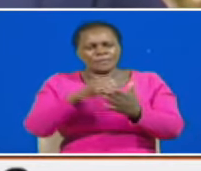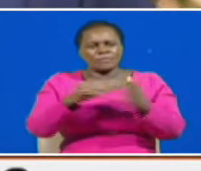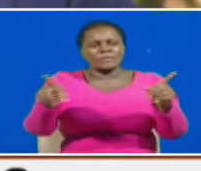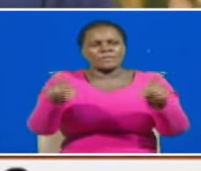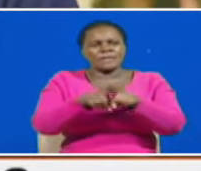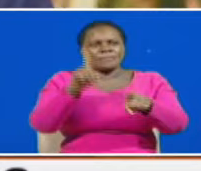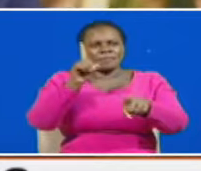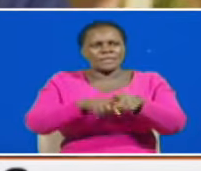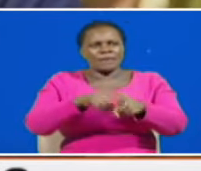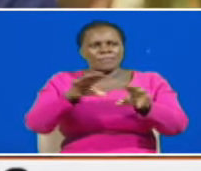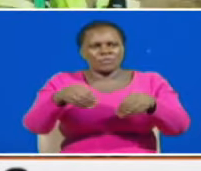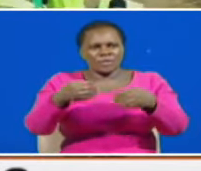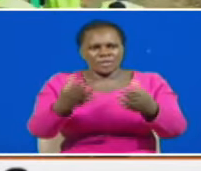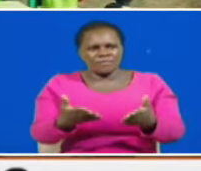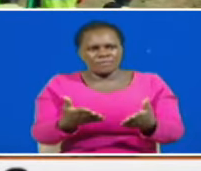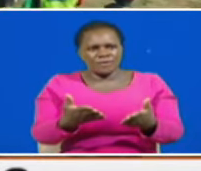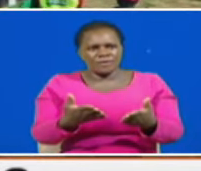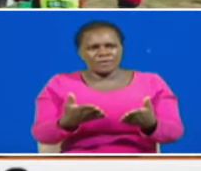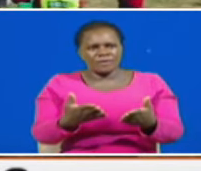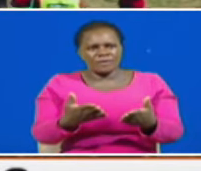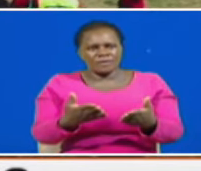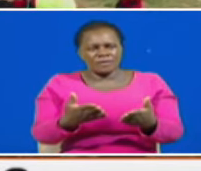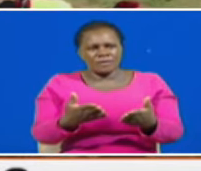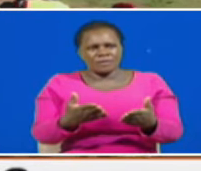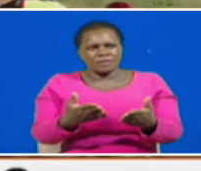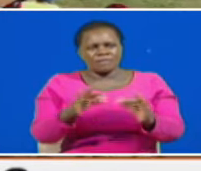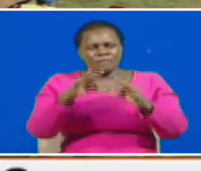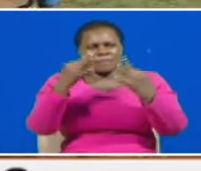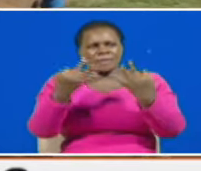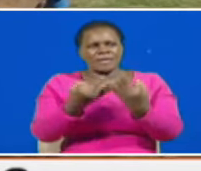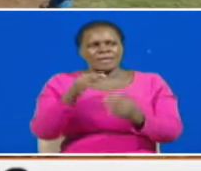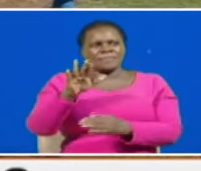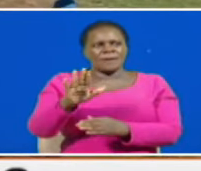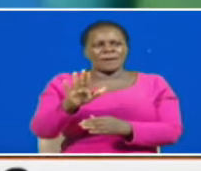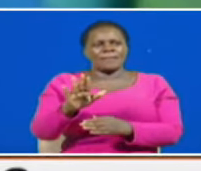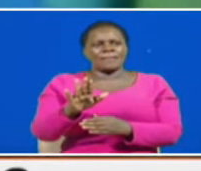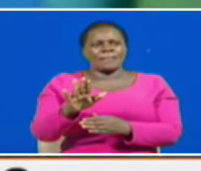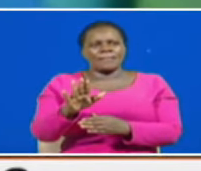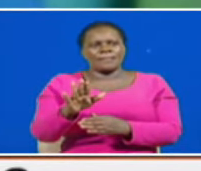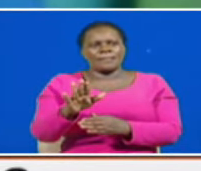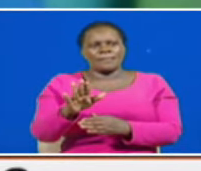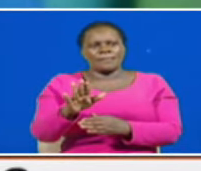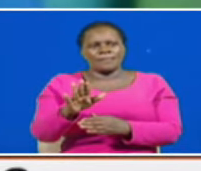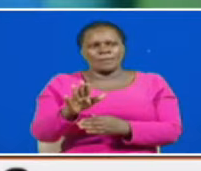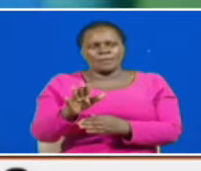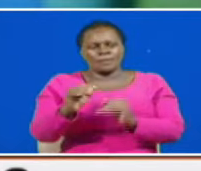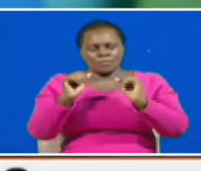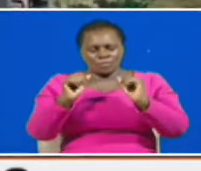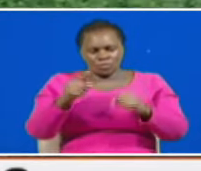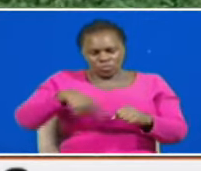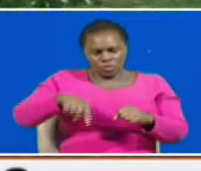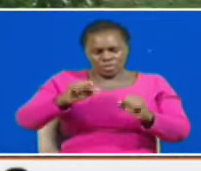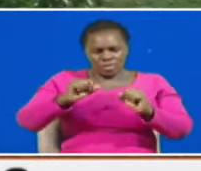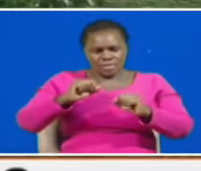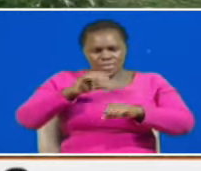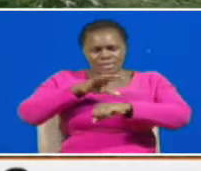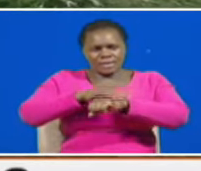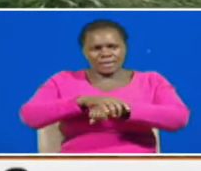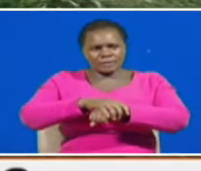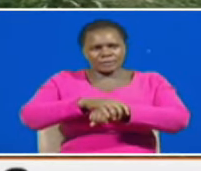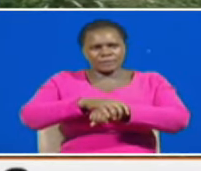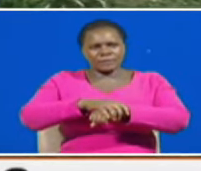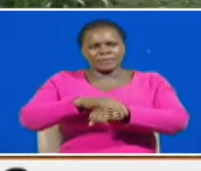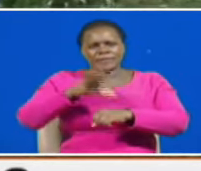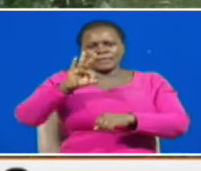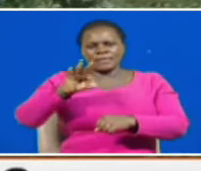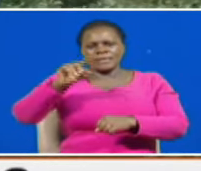same time, also give them some, you know, good yield for their families and for their businesses. We've been able to reach close to